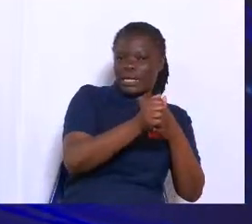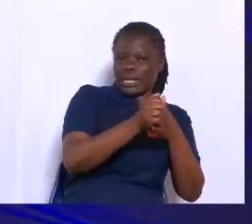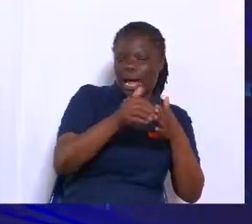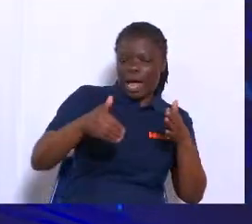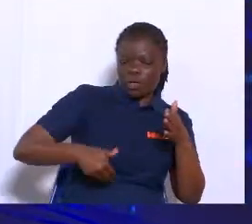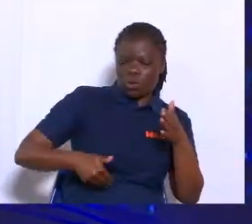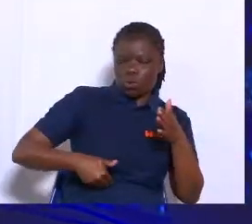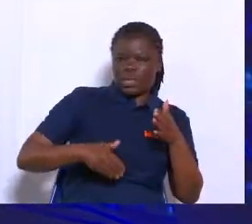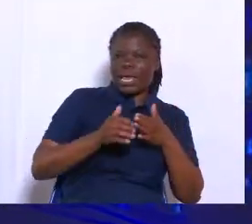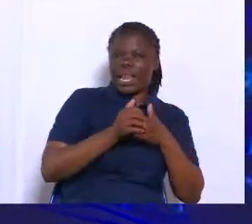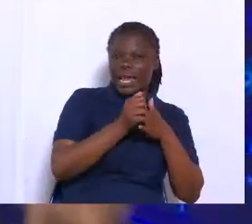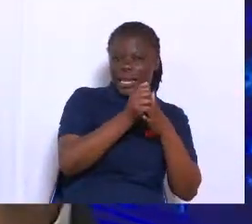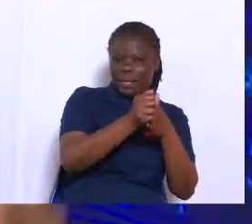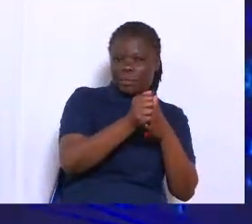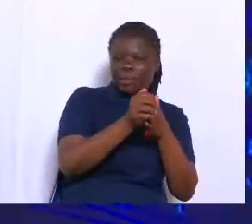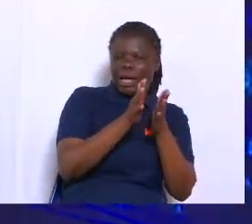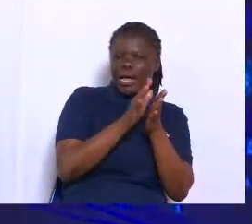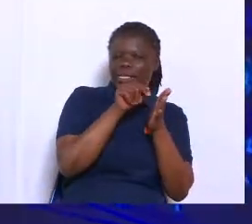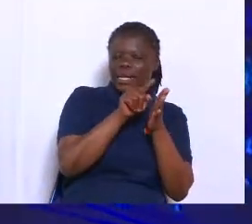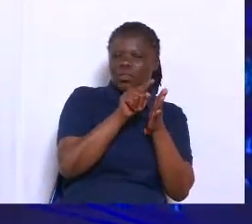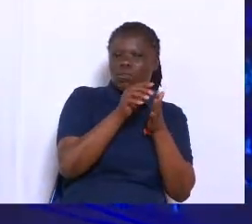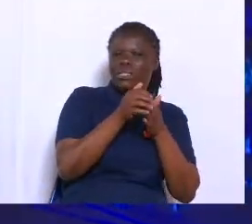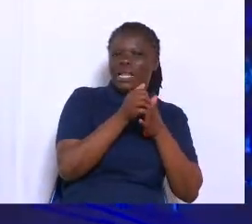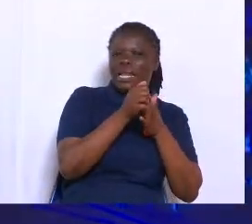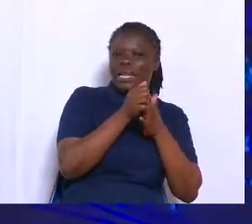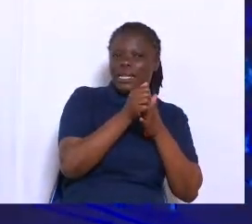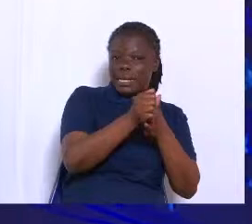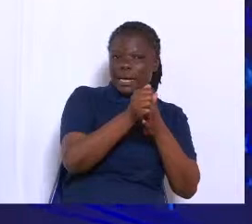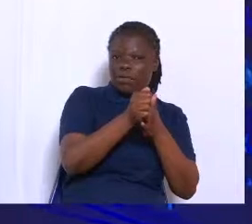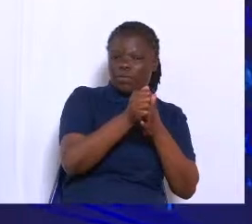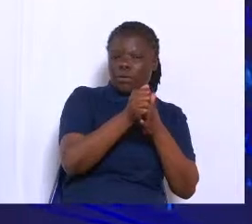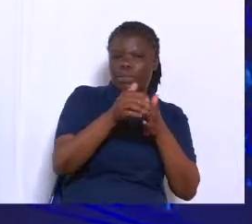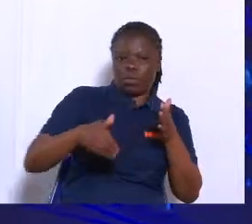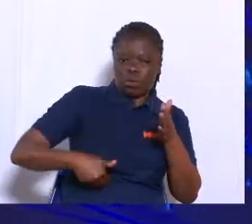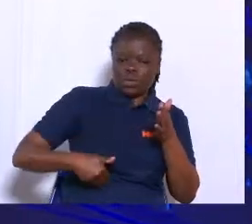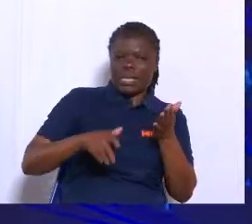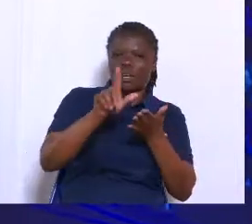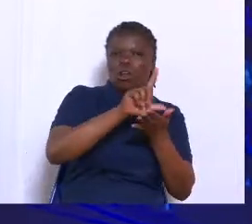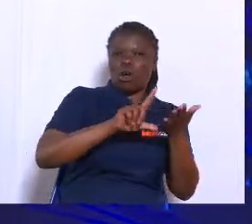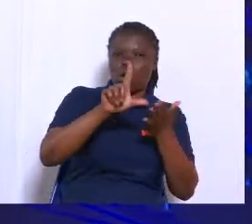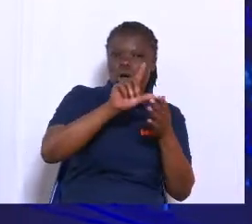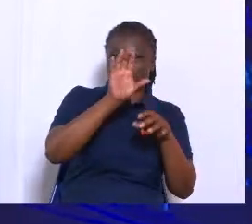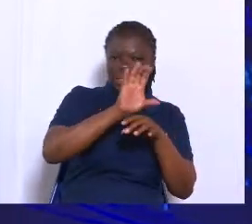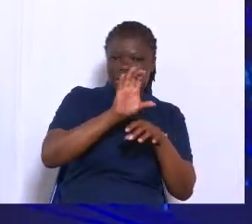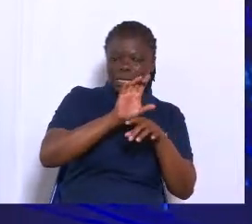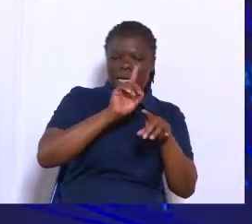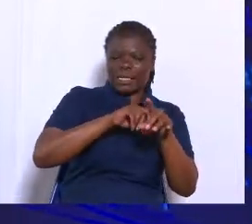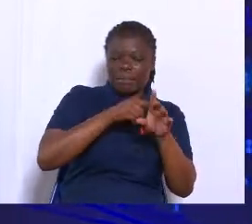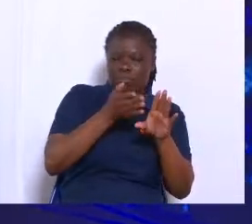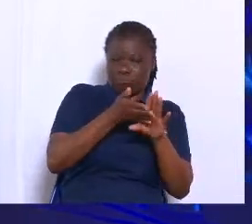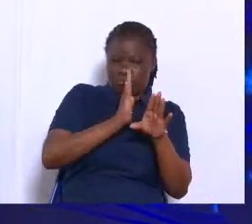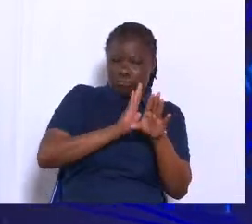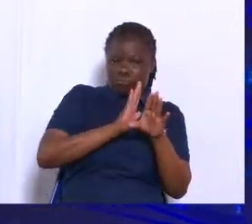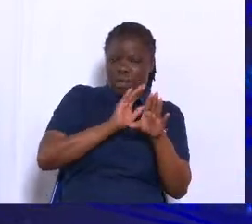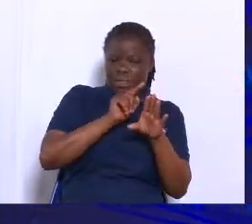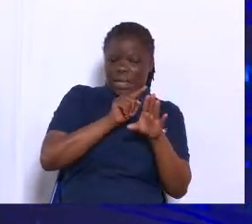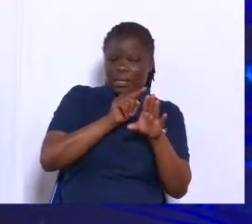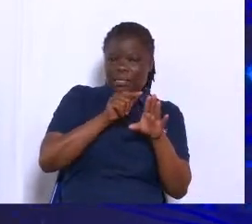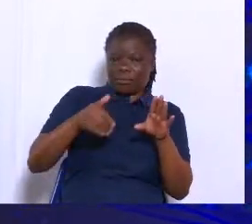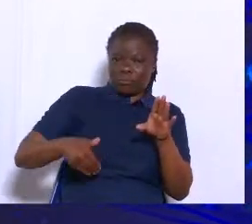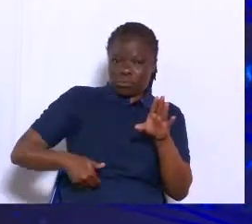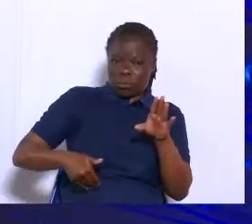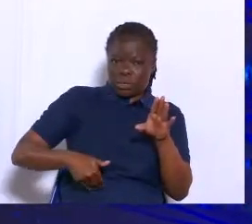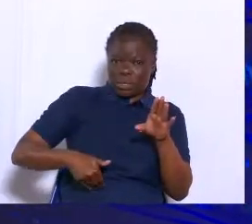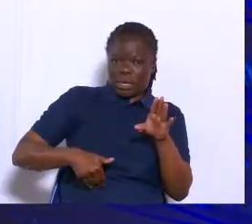and Robert Wong was a youth leader in his local church. When he left that youth meeting, he was arrested by